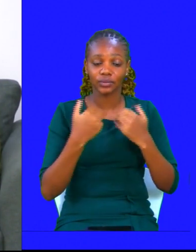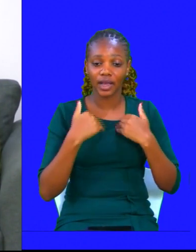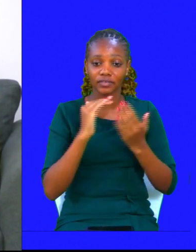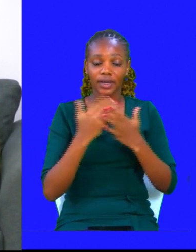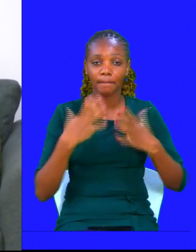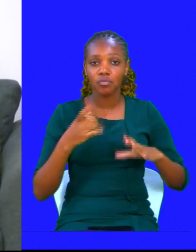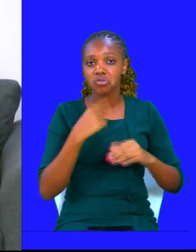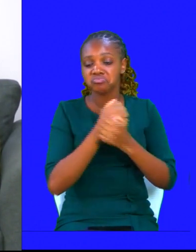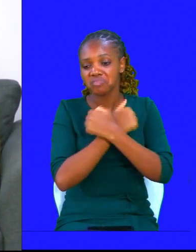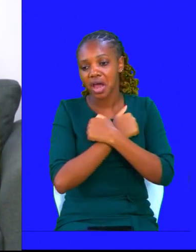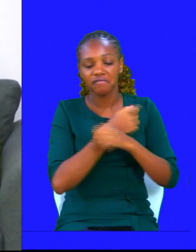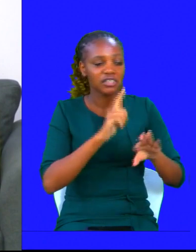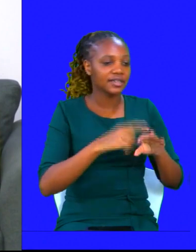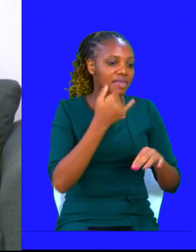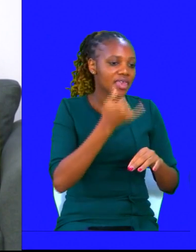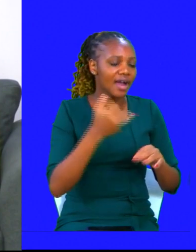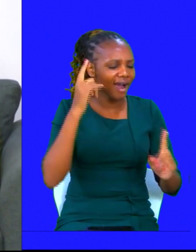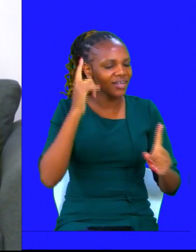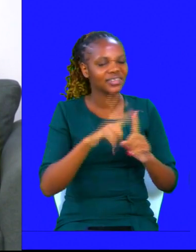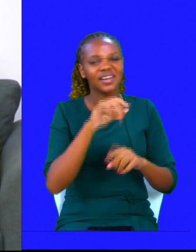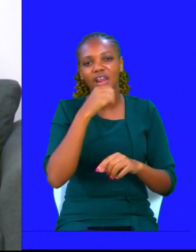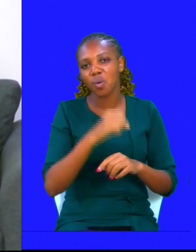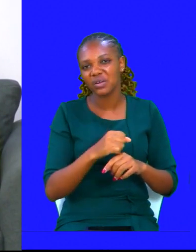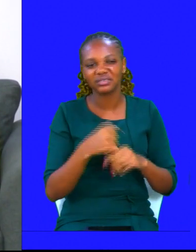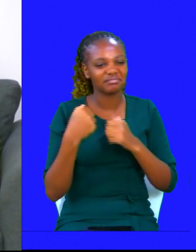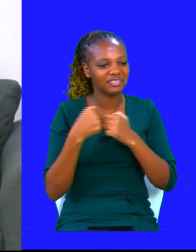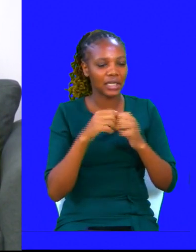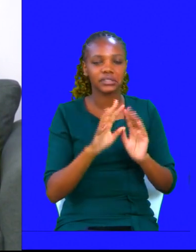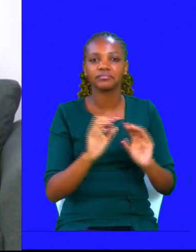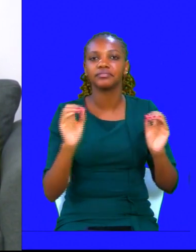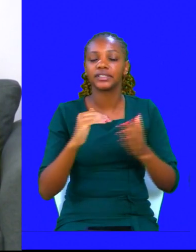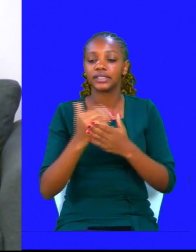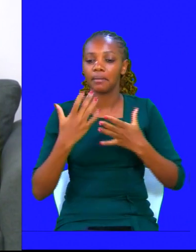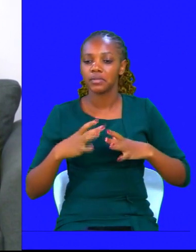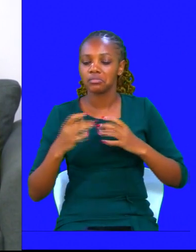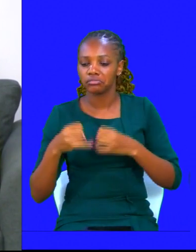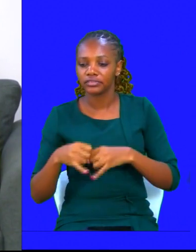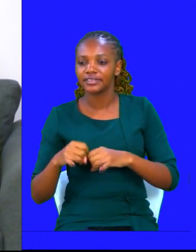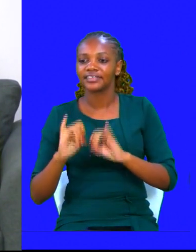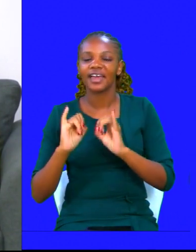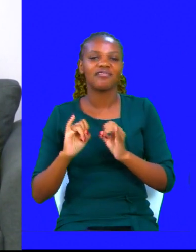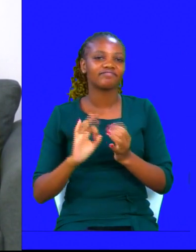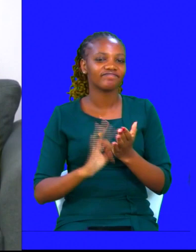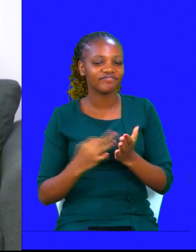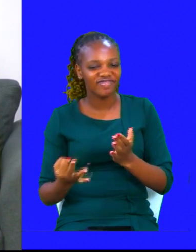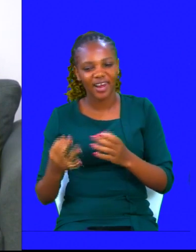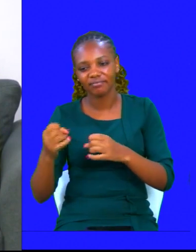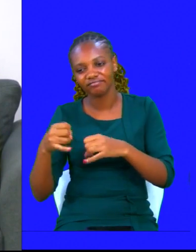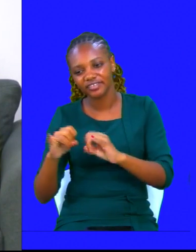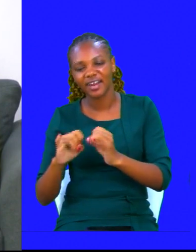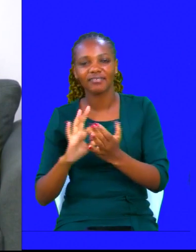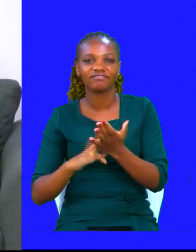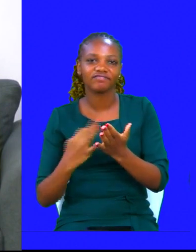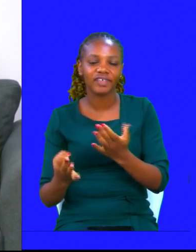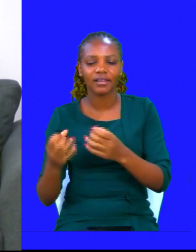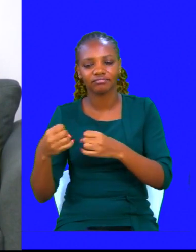age, grow till the older age. Some people will just trial and failure, try. Ikikata, you